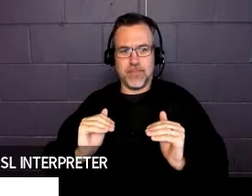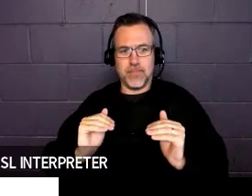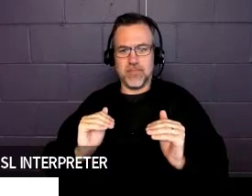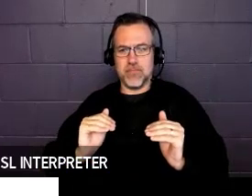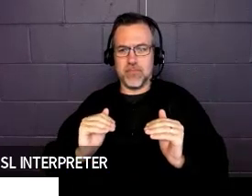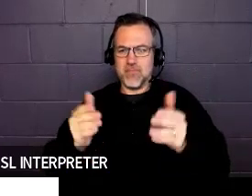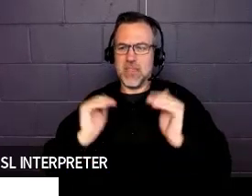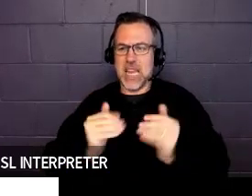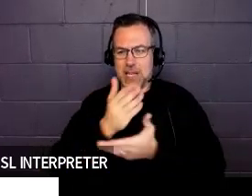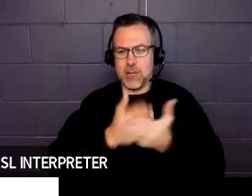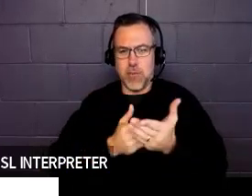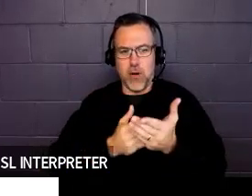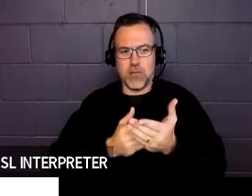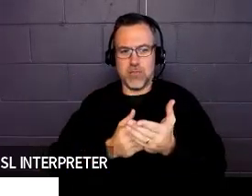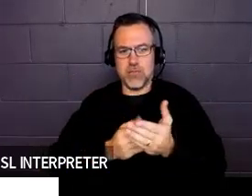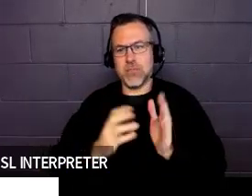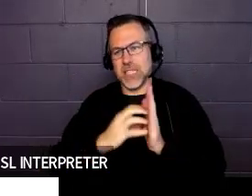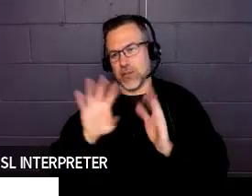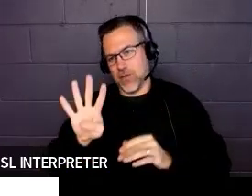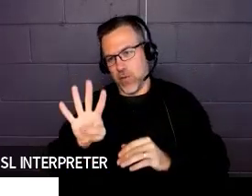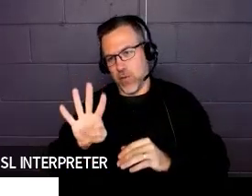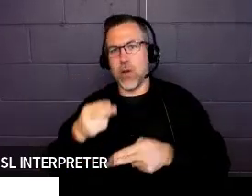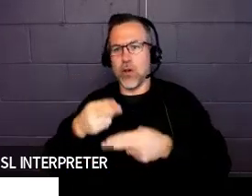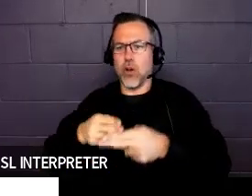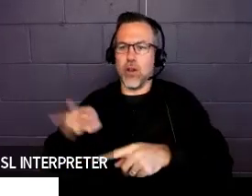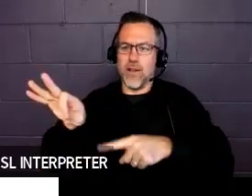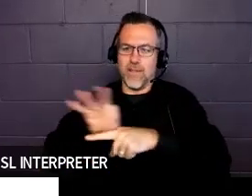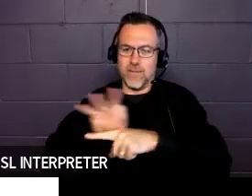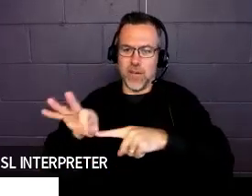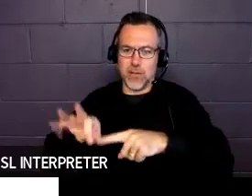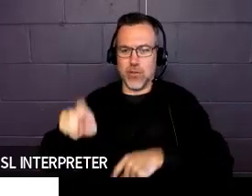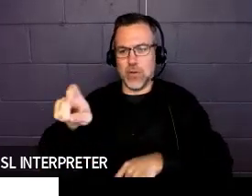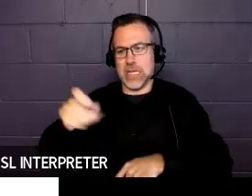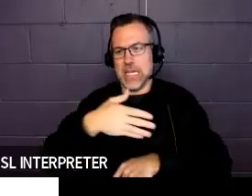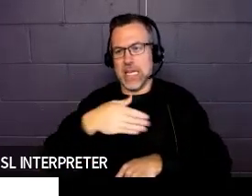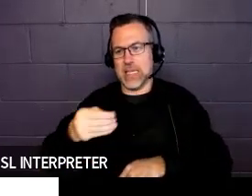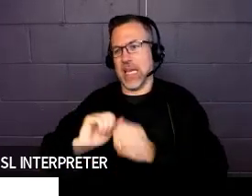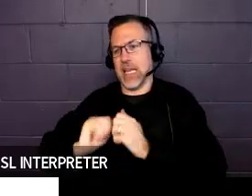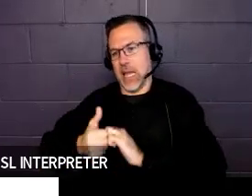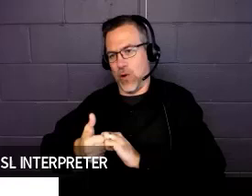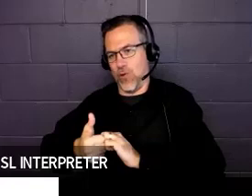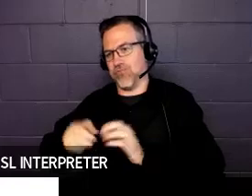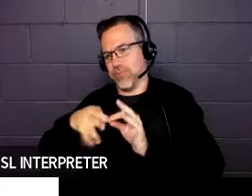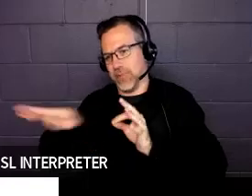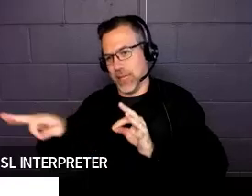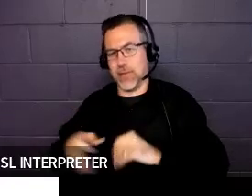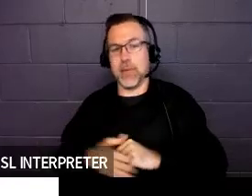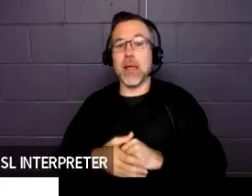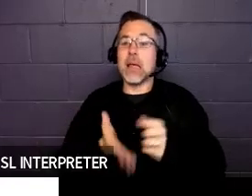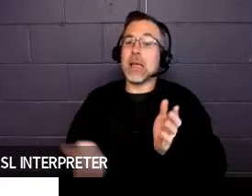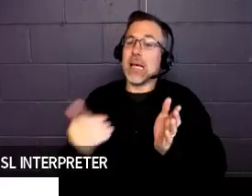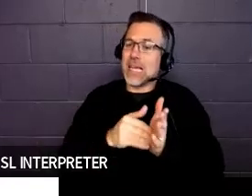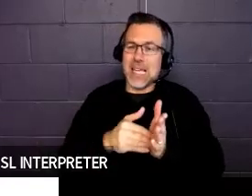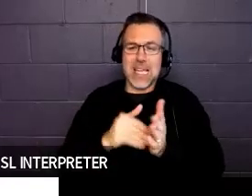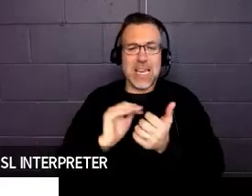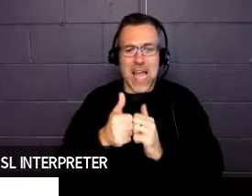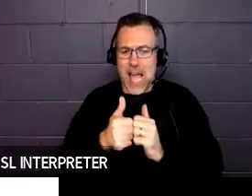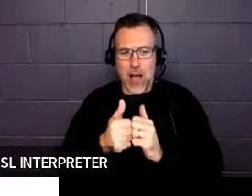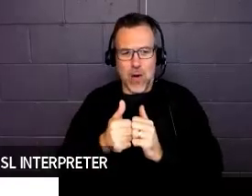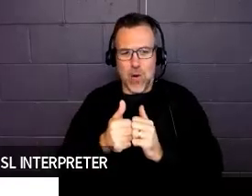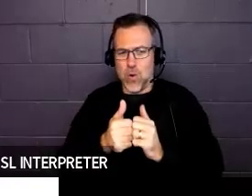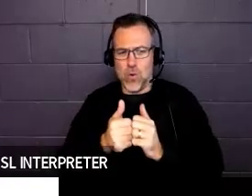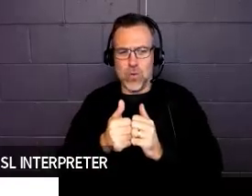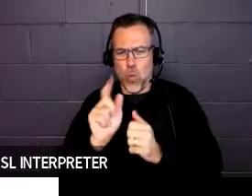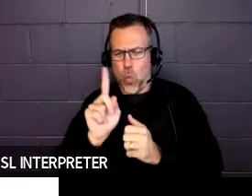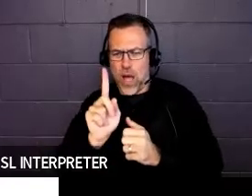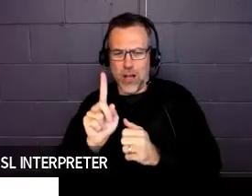of section 4, which is the functional needs and how statement. So again, just to see how it fits into that alignment within the